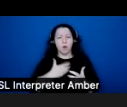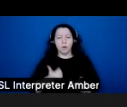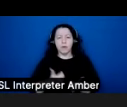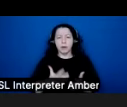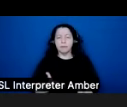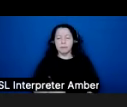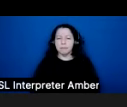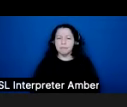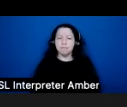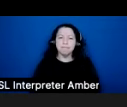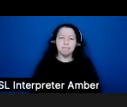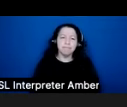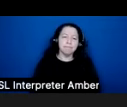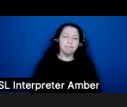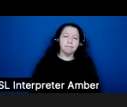So,